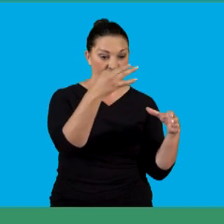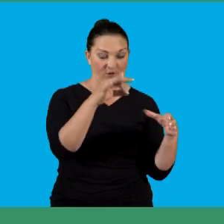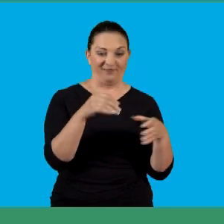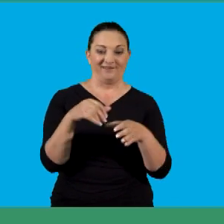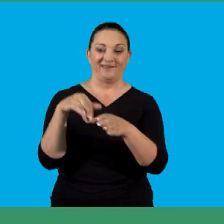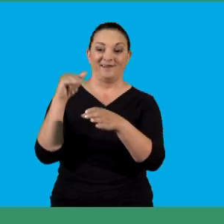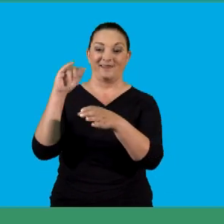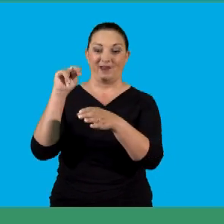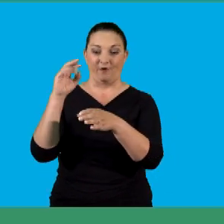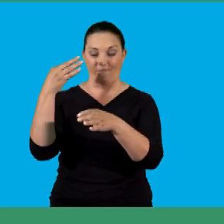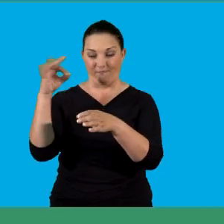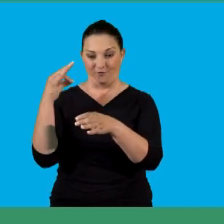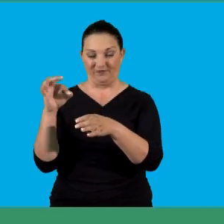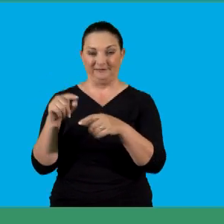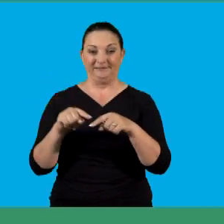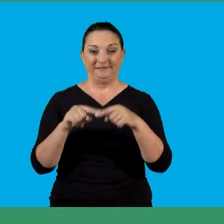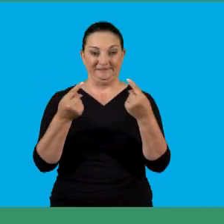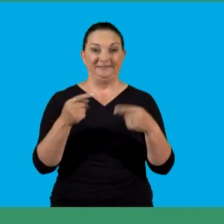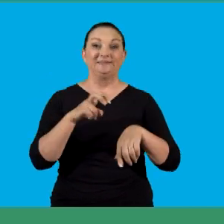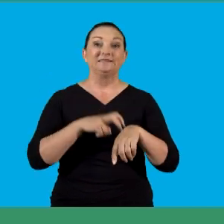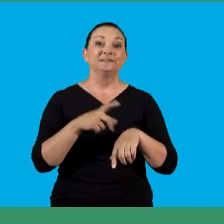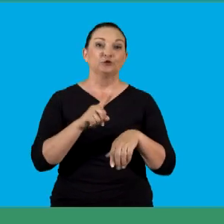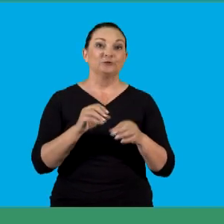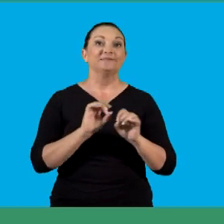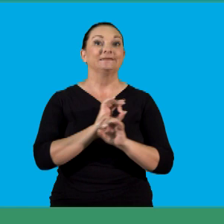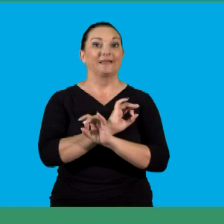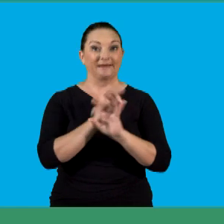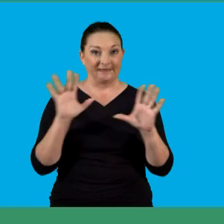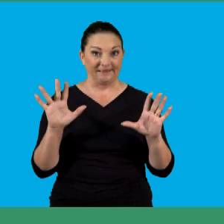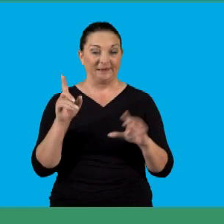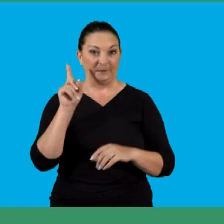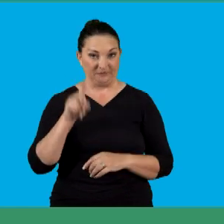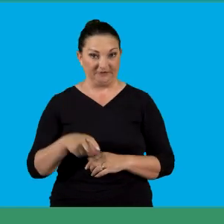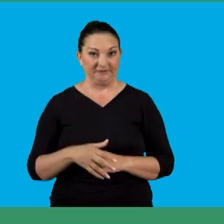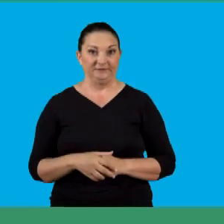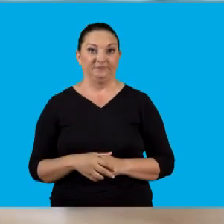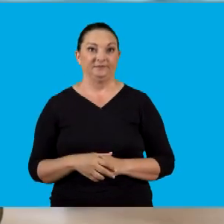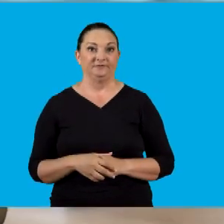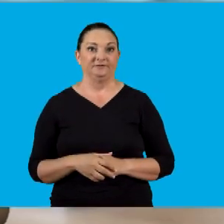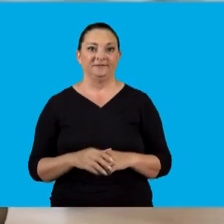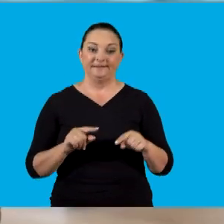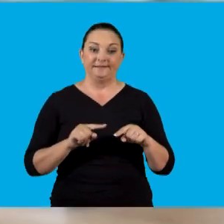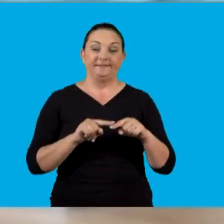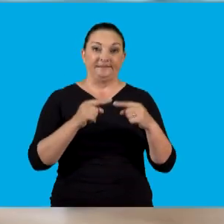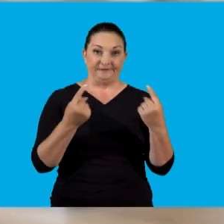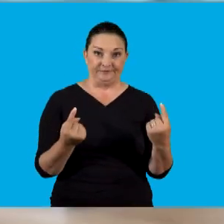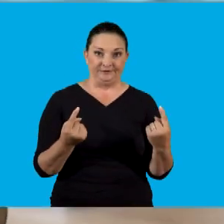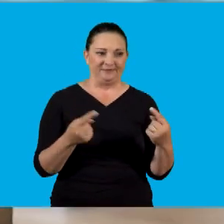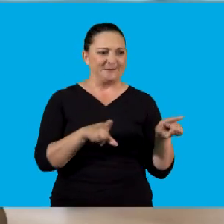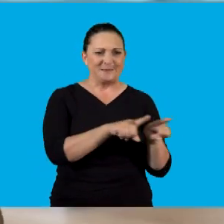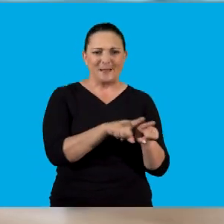informal sectors need to be clearly stated. So we want the differences, we do not want